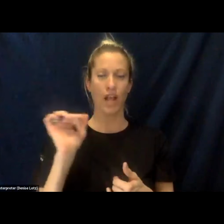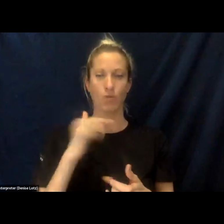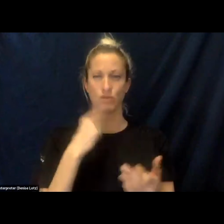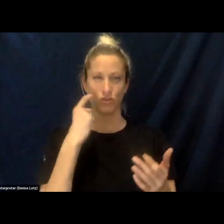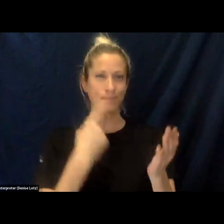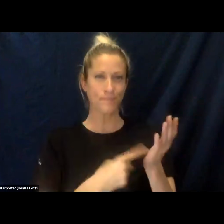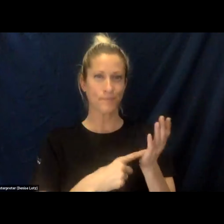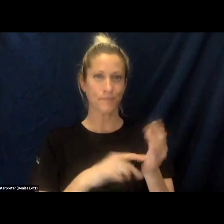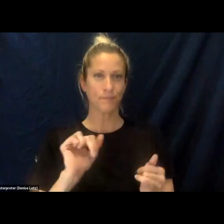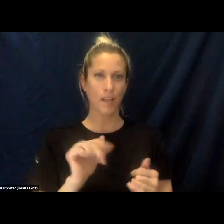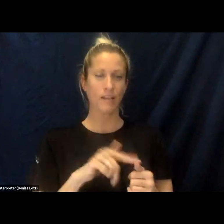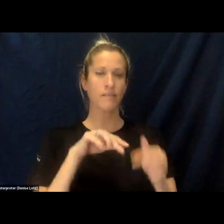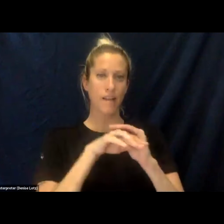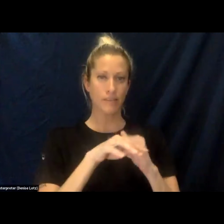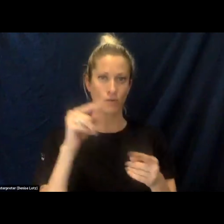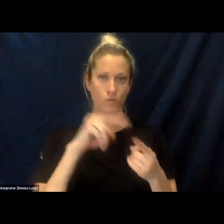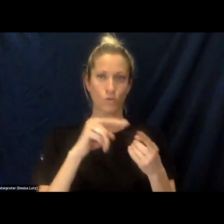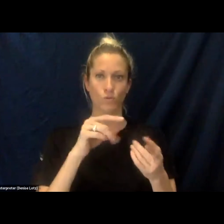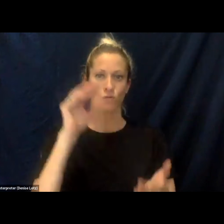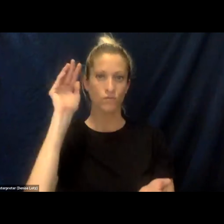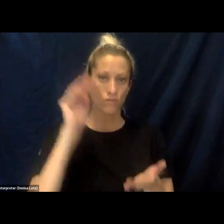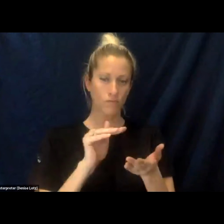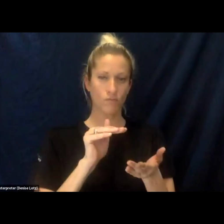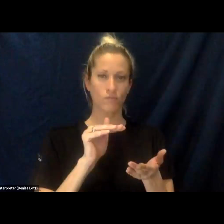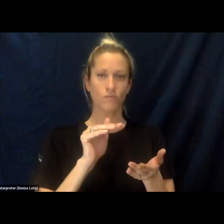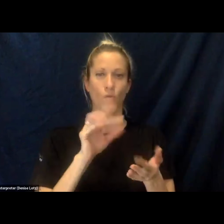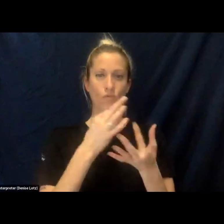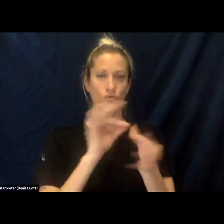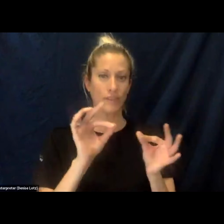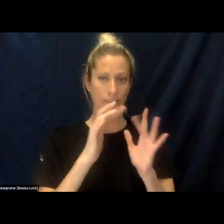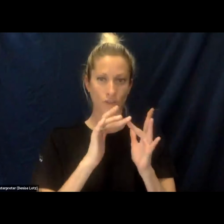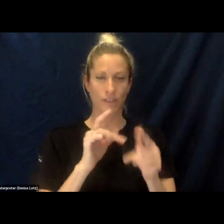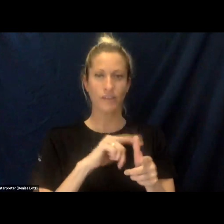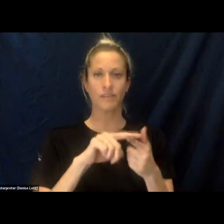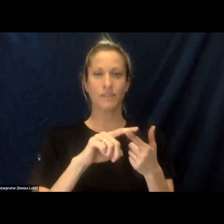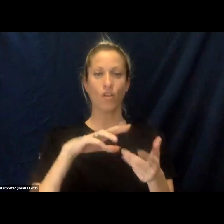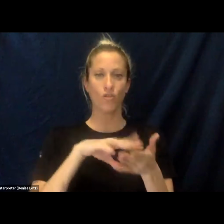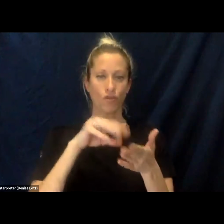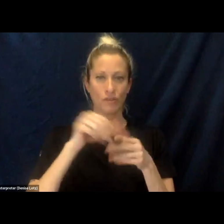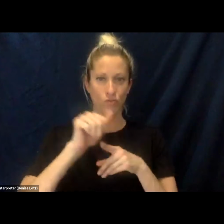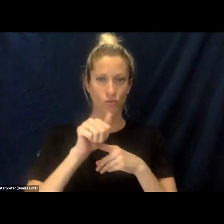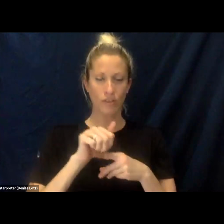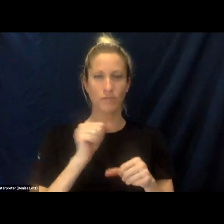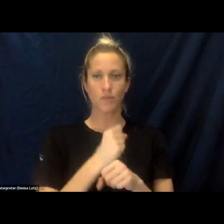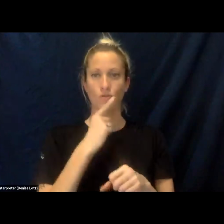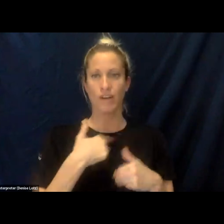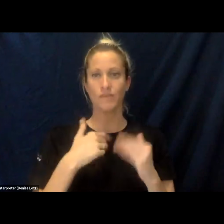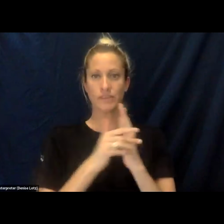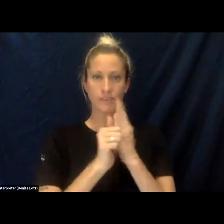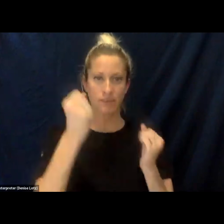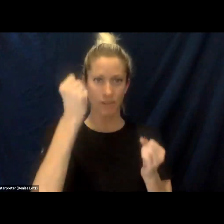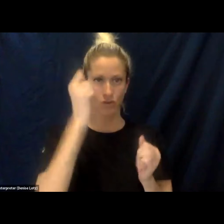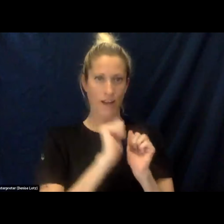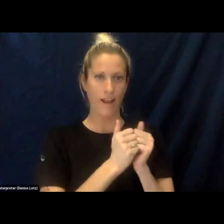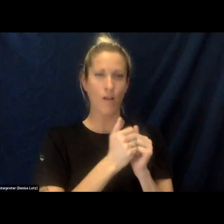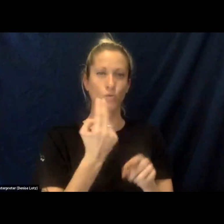Those include access to free or low-cost internet, digital literacy training to ensure that they have the skills and the understanding how to use that